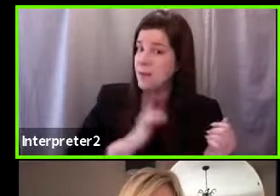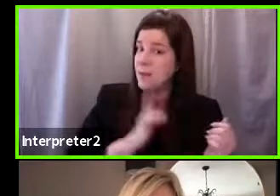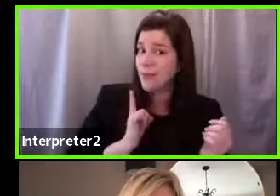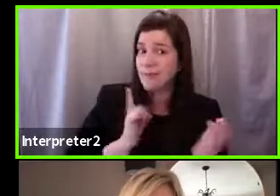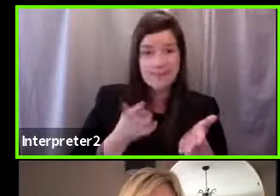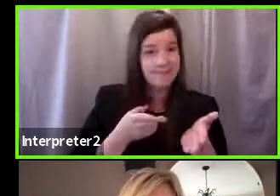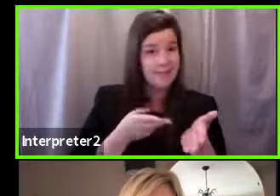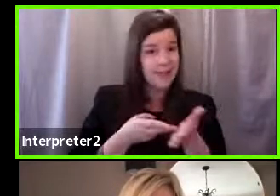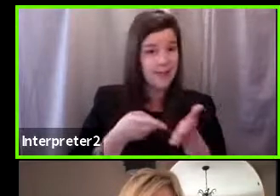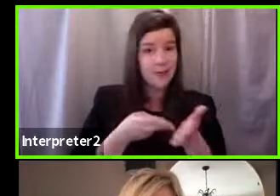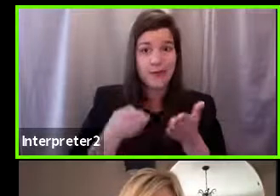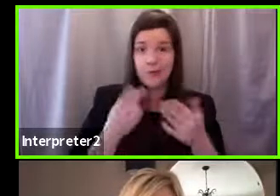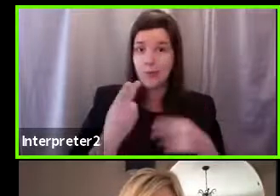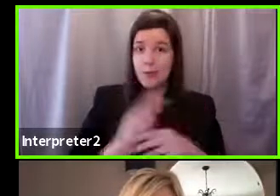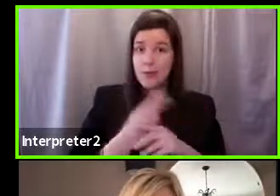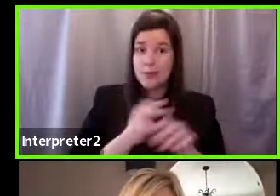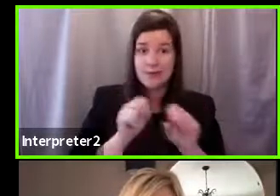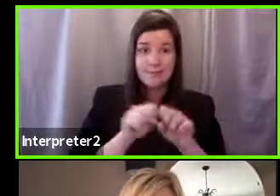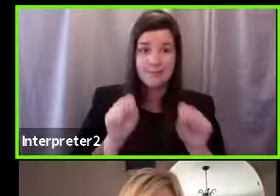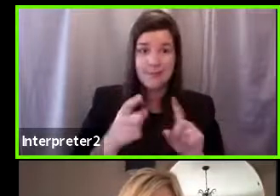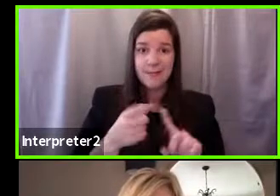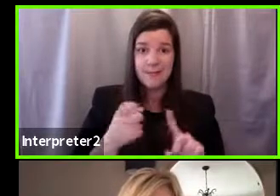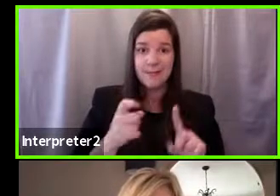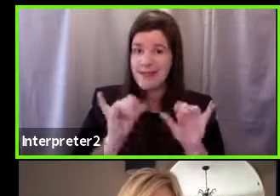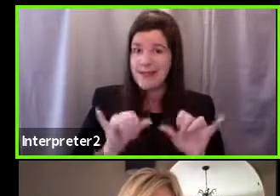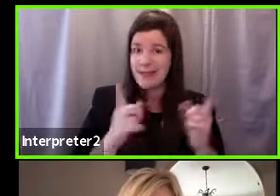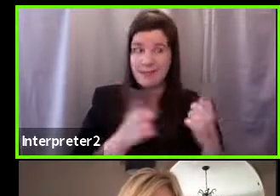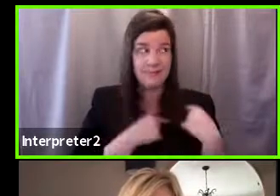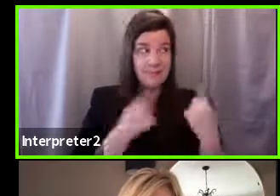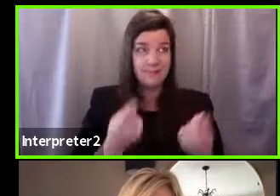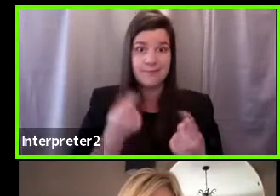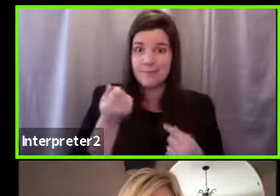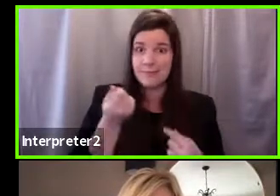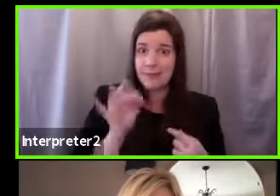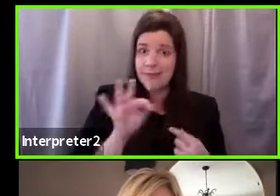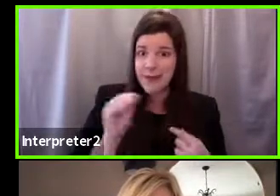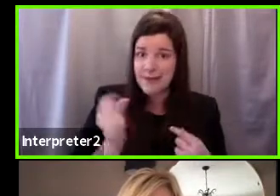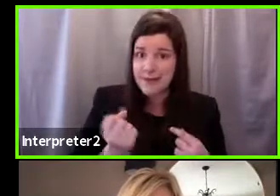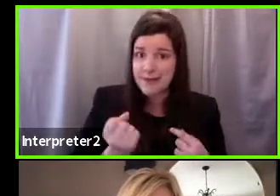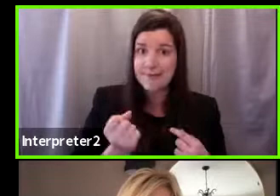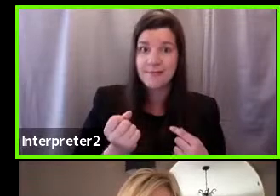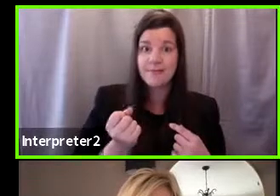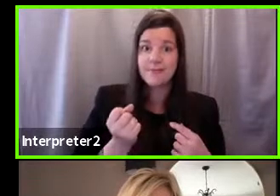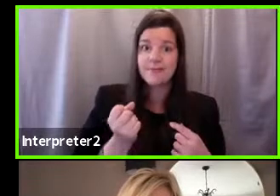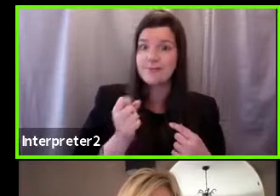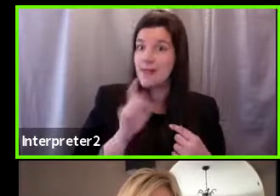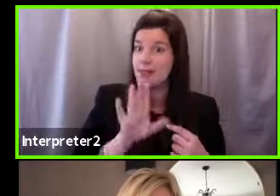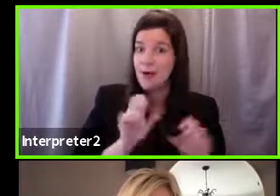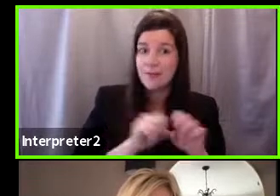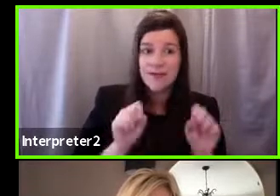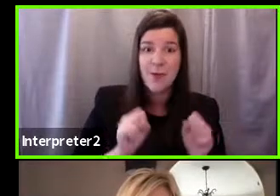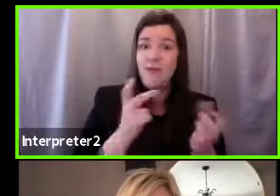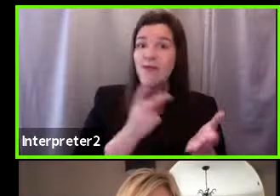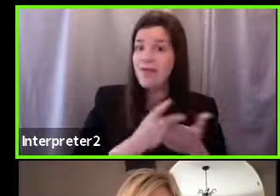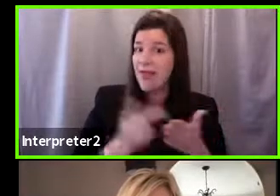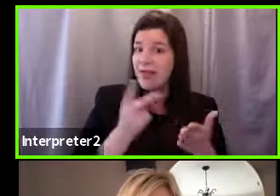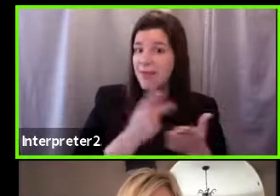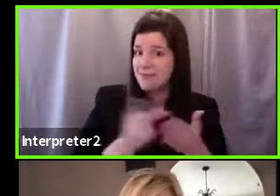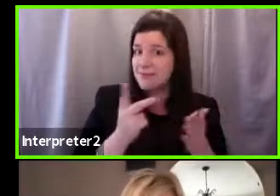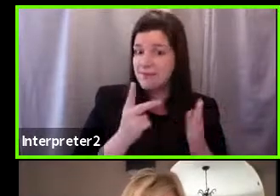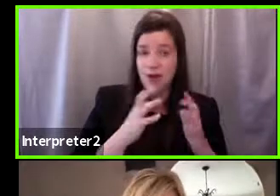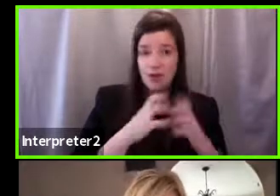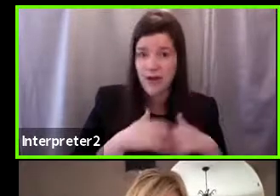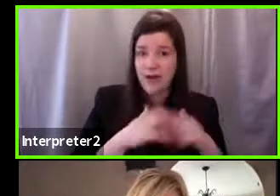are using systems from the early 90s, from the late 90s that are failing pretty